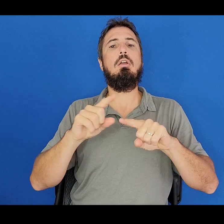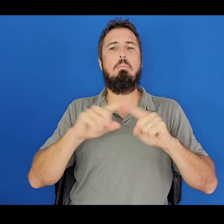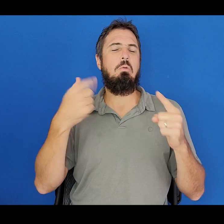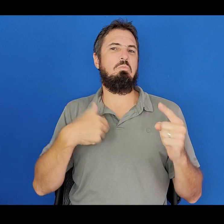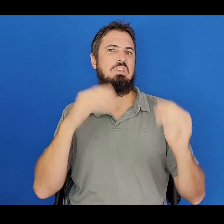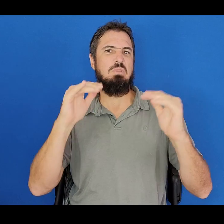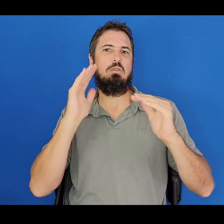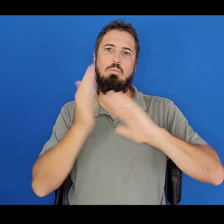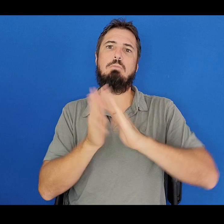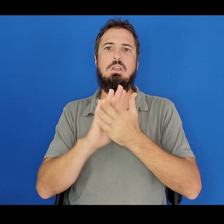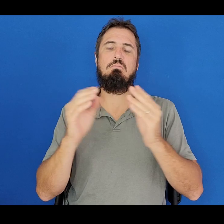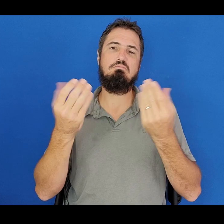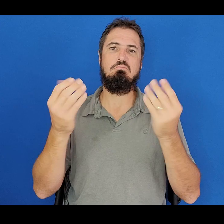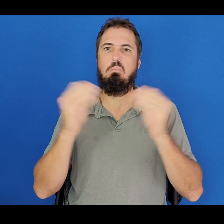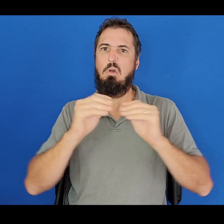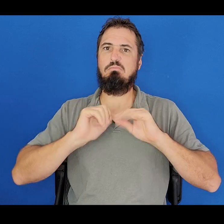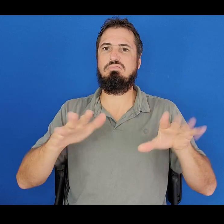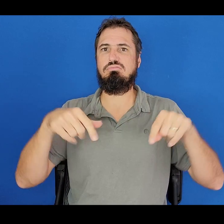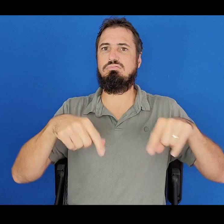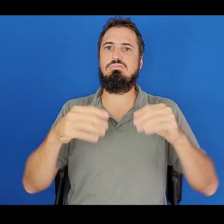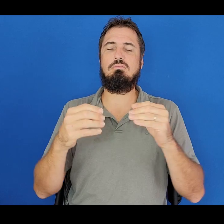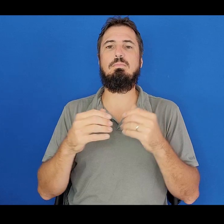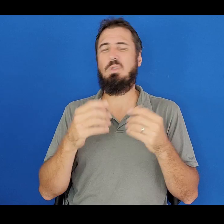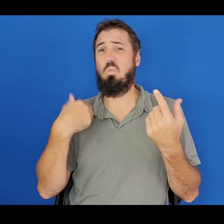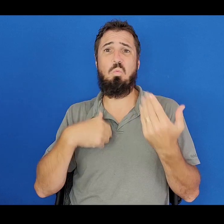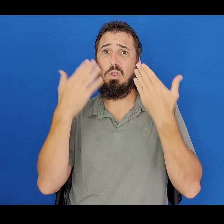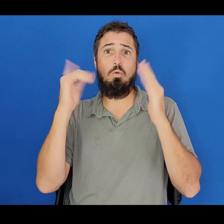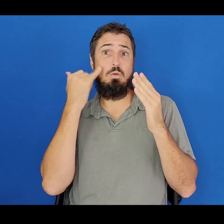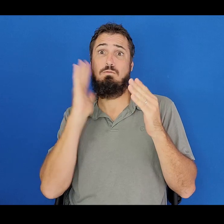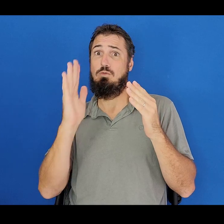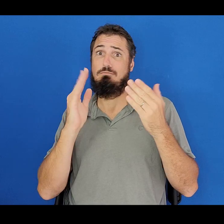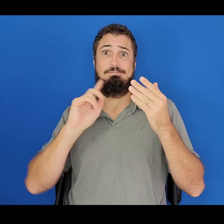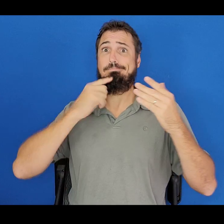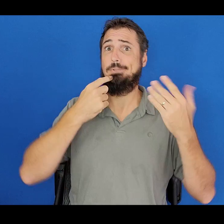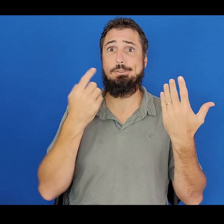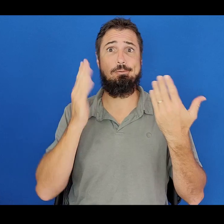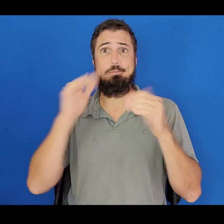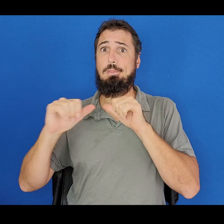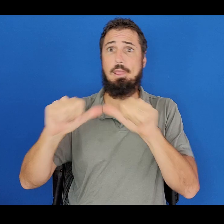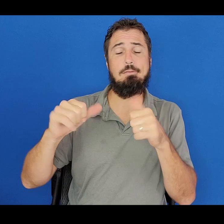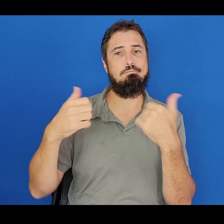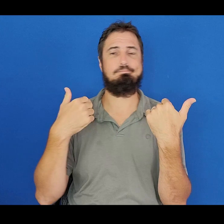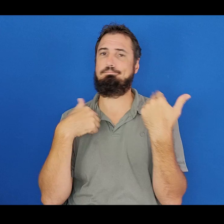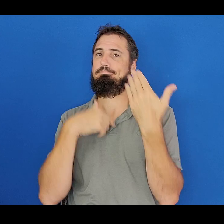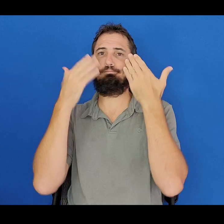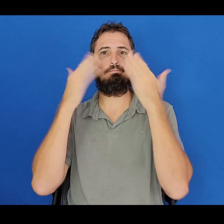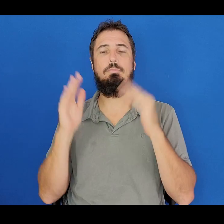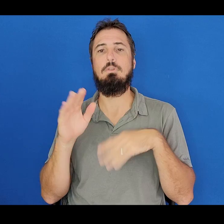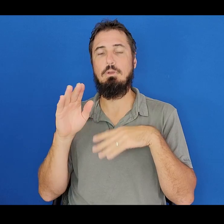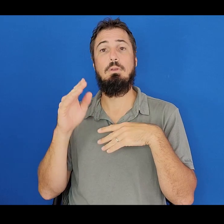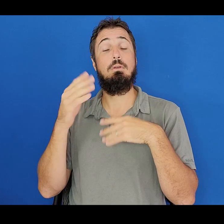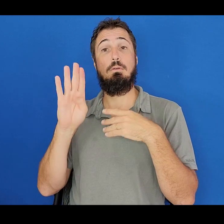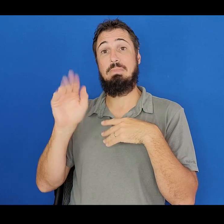predominant strain. It's too early to tell how serious this increase will be or how long it will last. With BA2